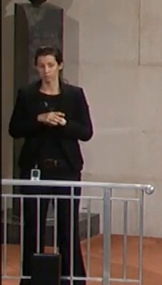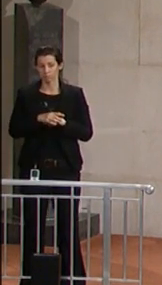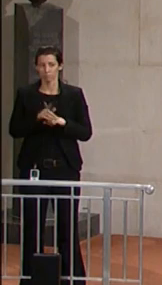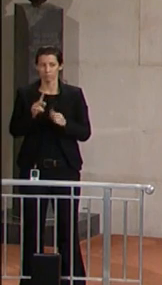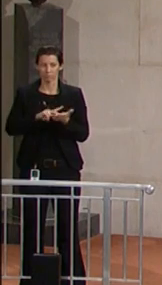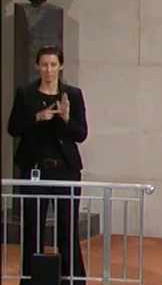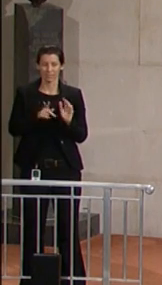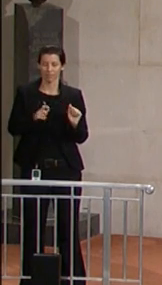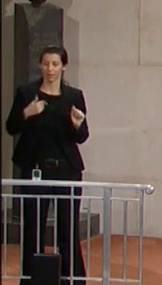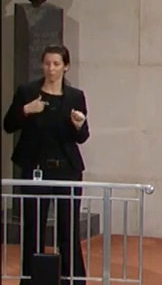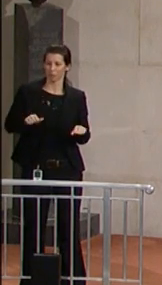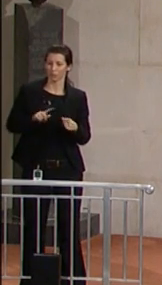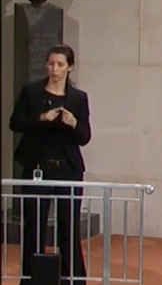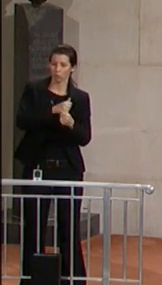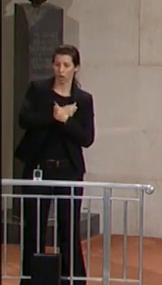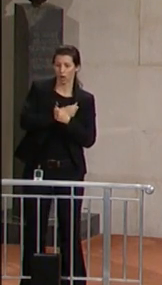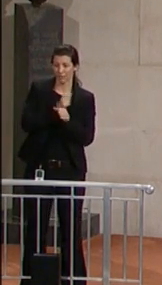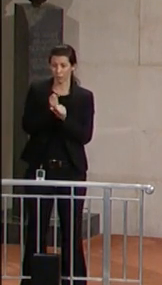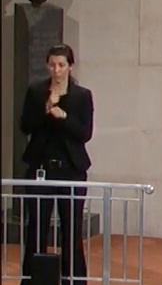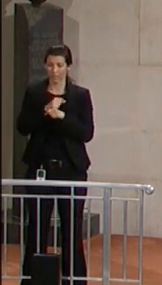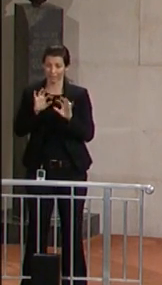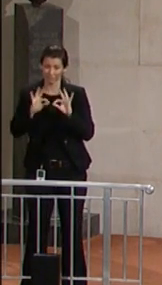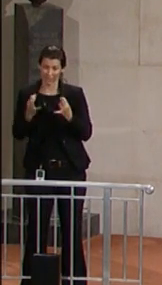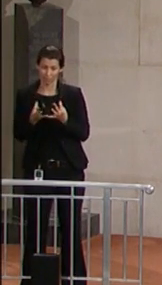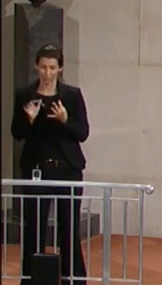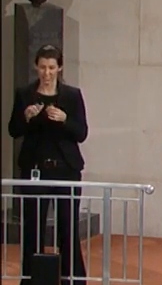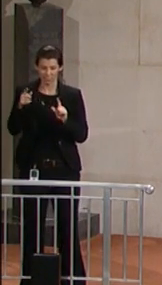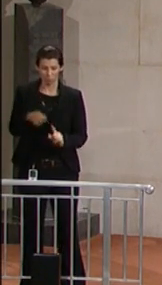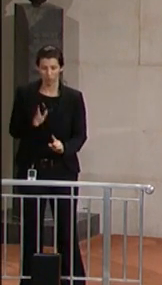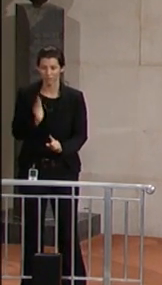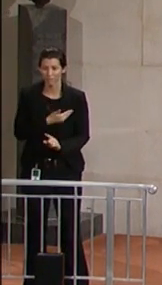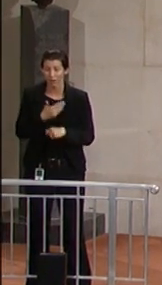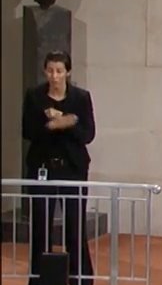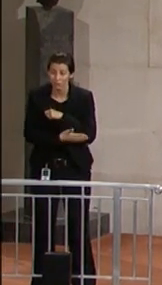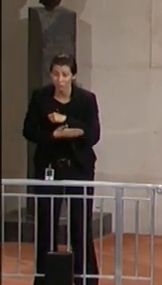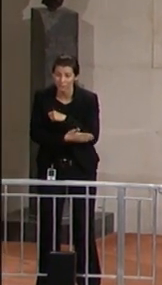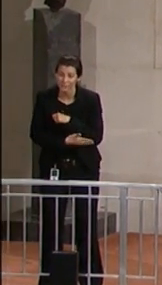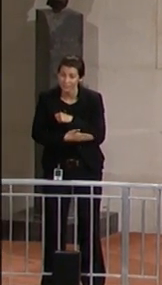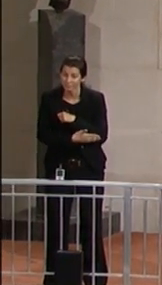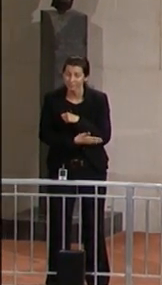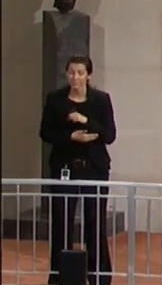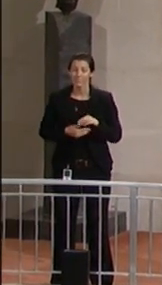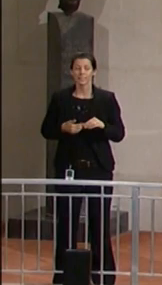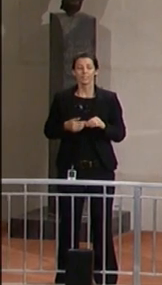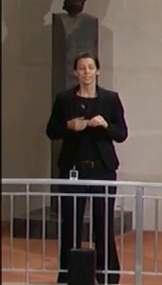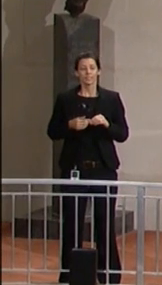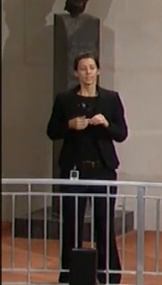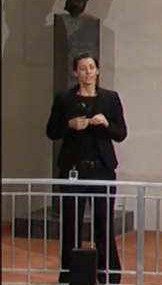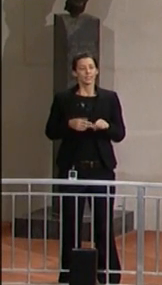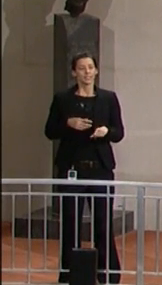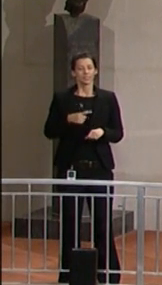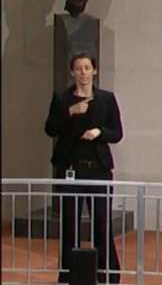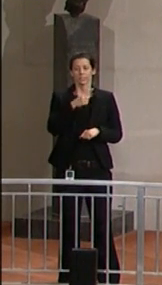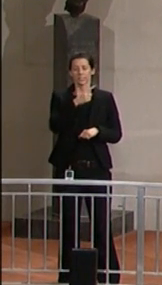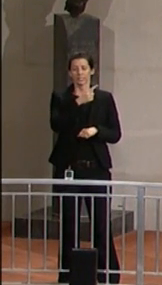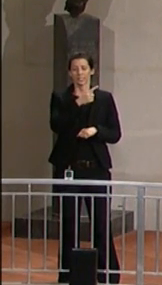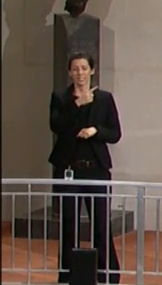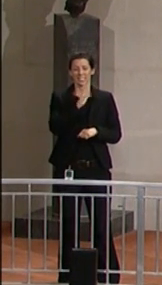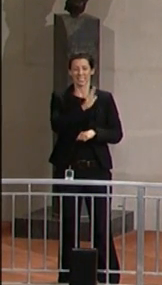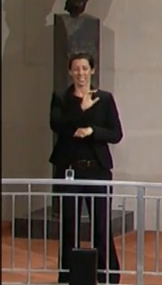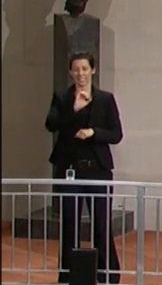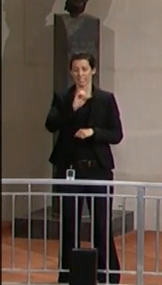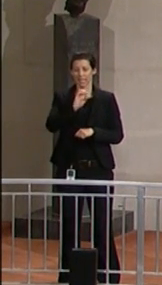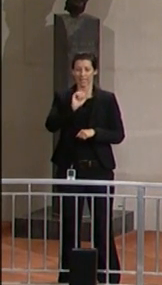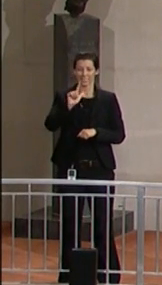is at the heart of community, is at the heart of our country. And in doing so, he is upholding the highest ideals of